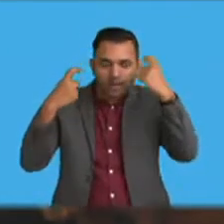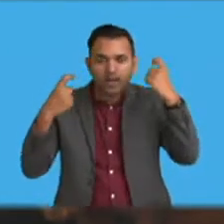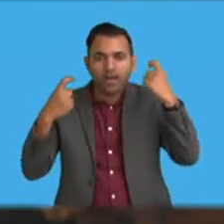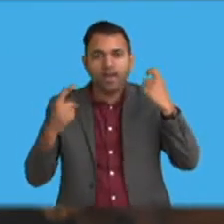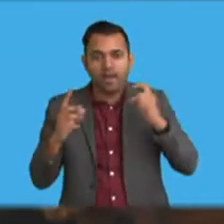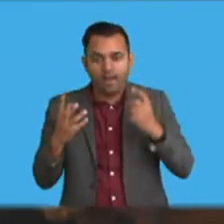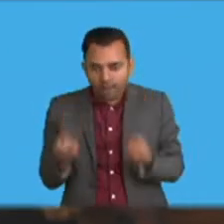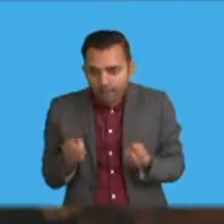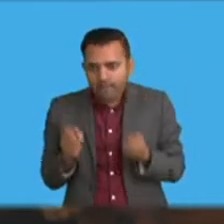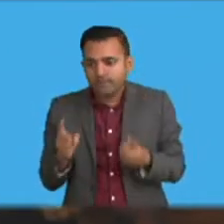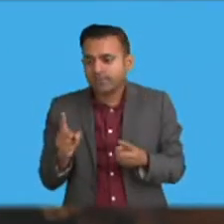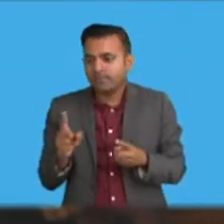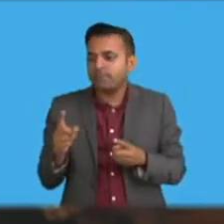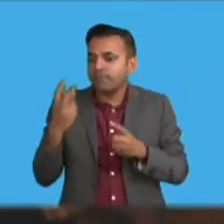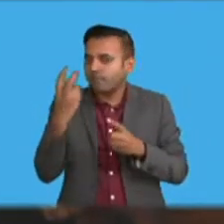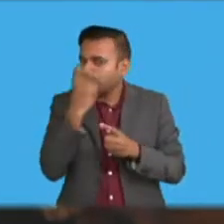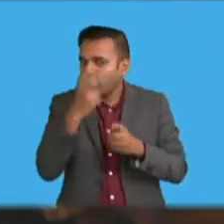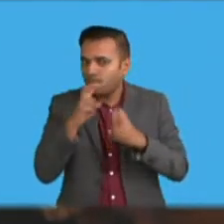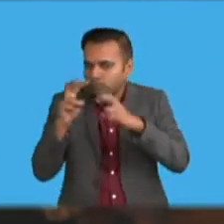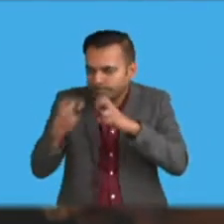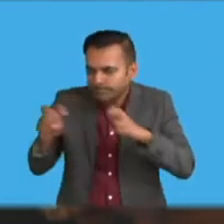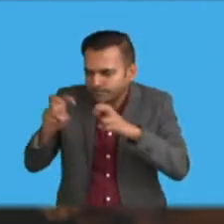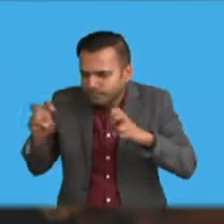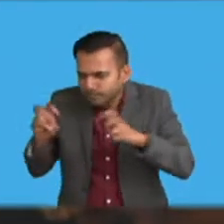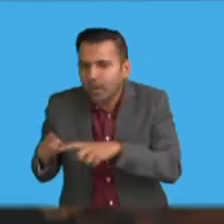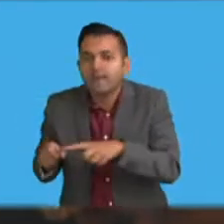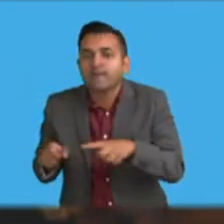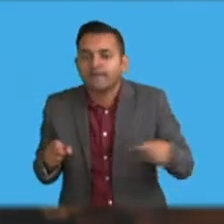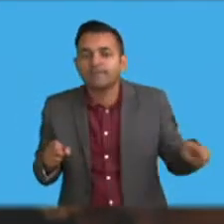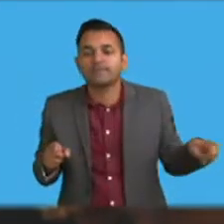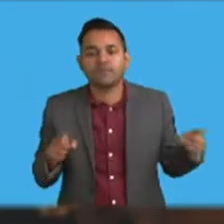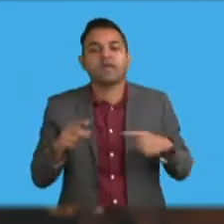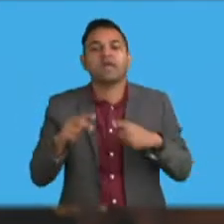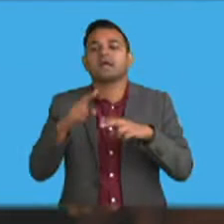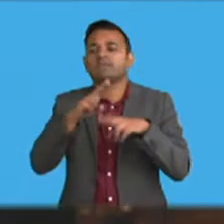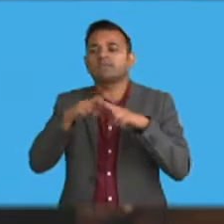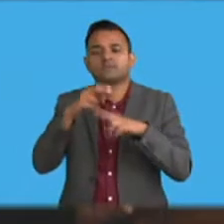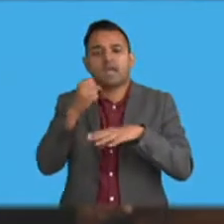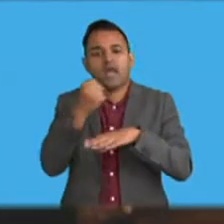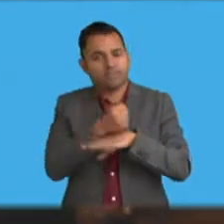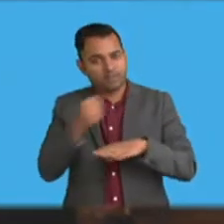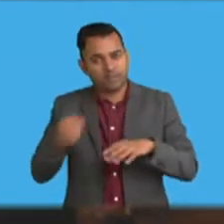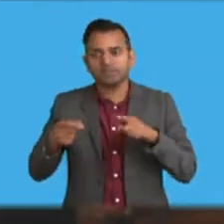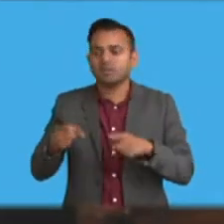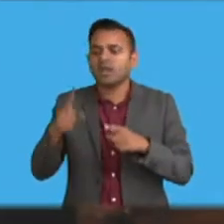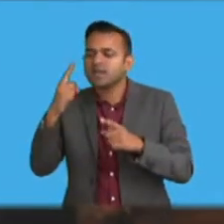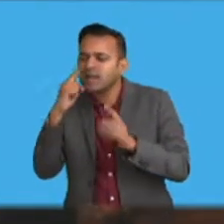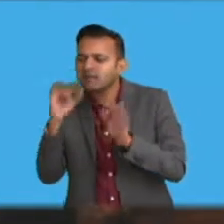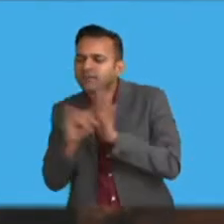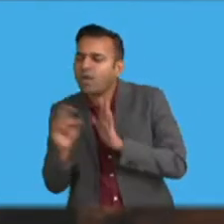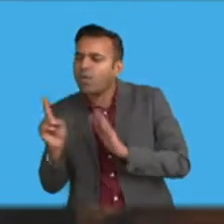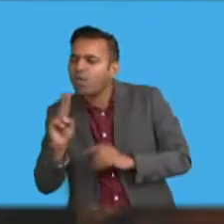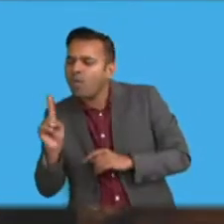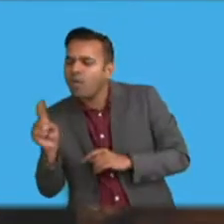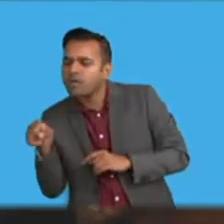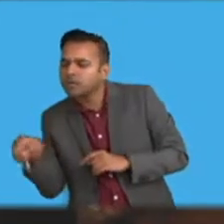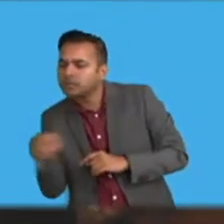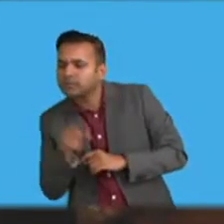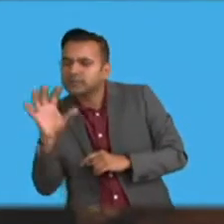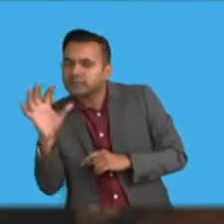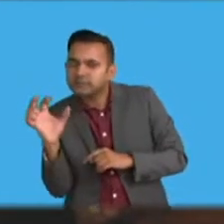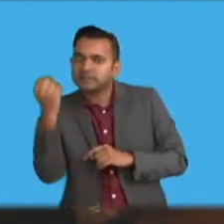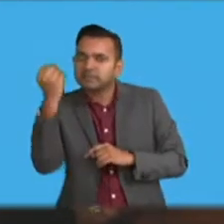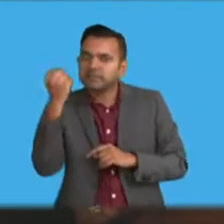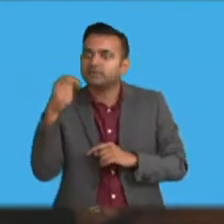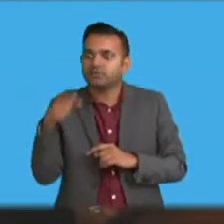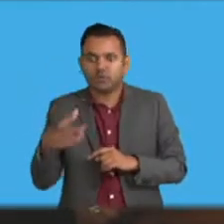the Ministry has identified a number of successful recipients who are ready to expand their existing businesses,